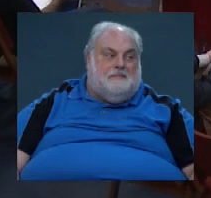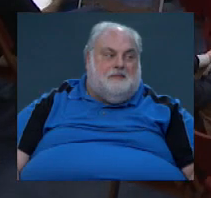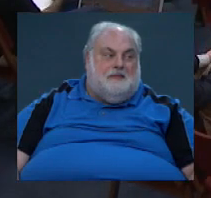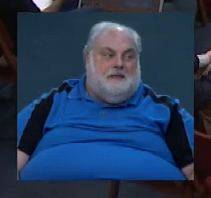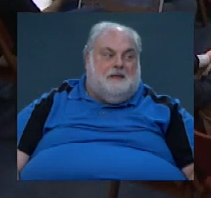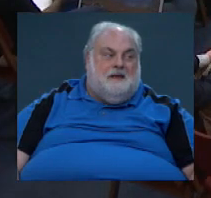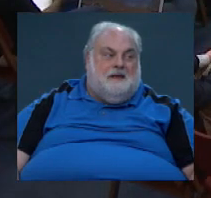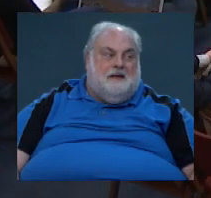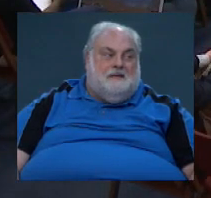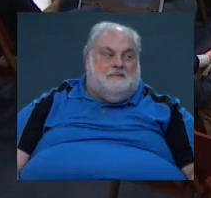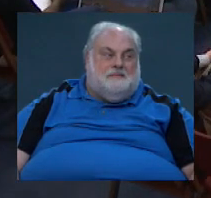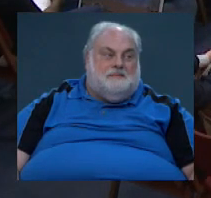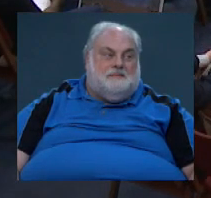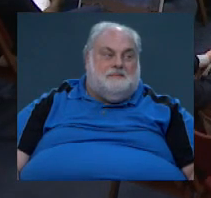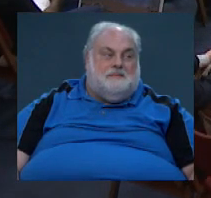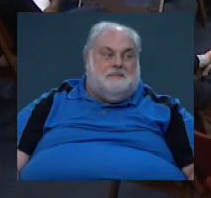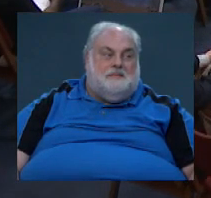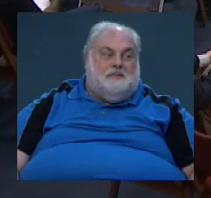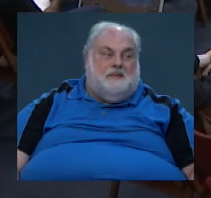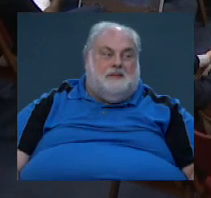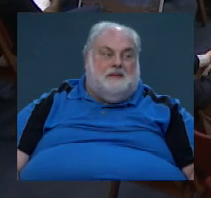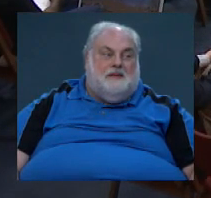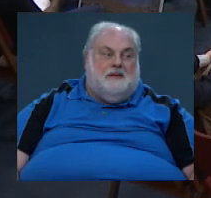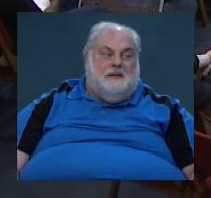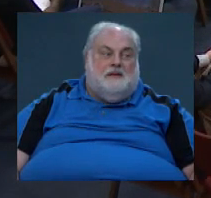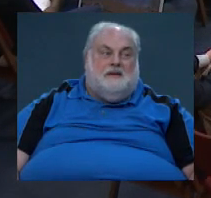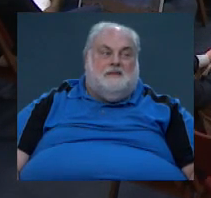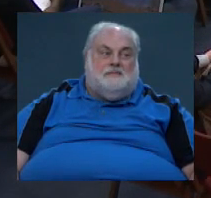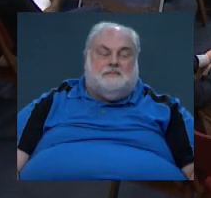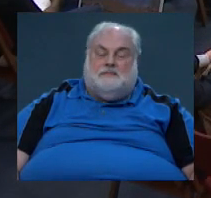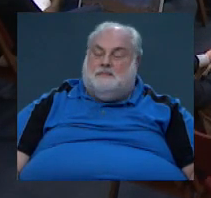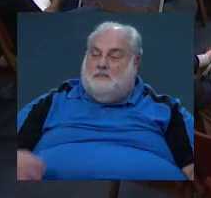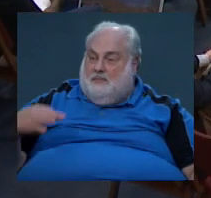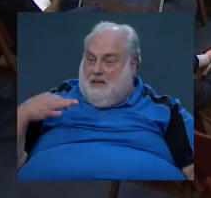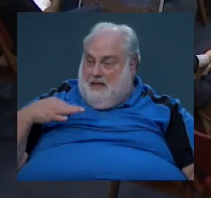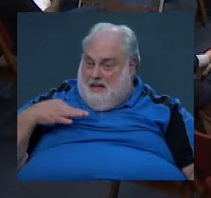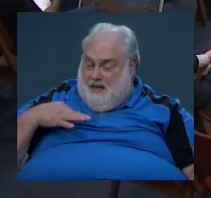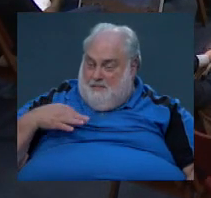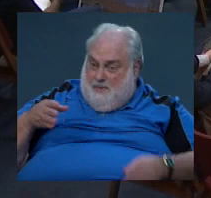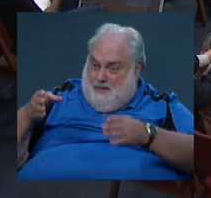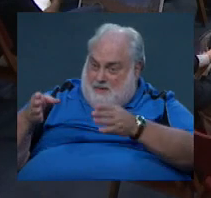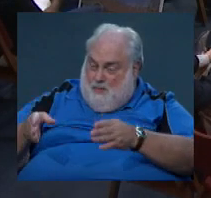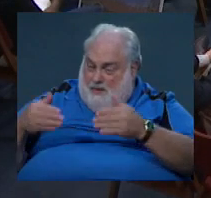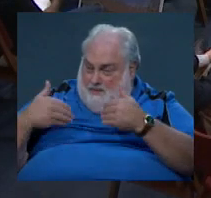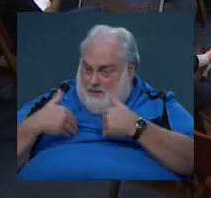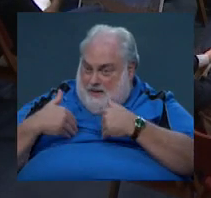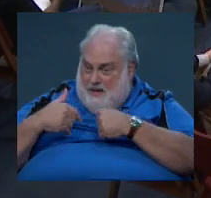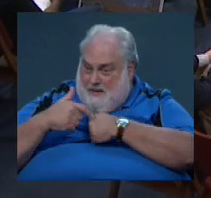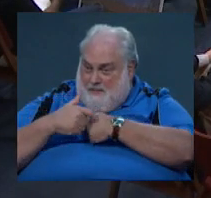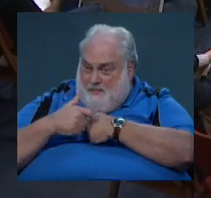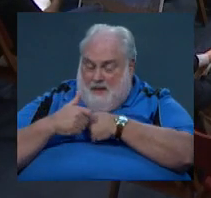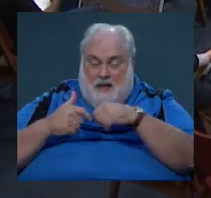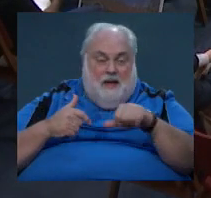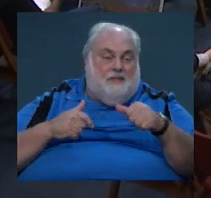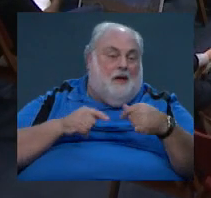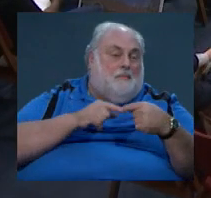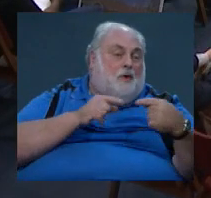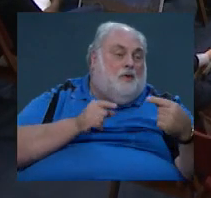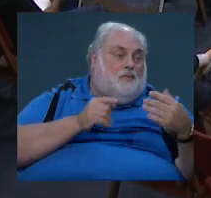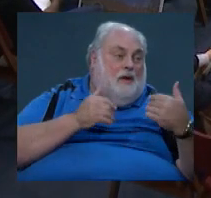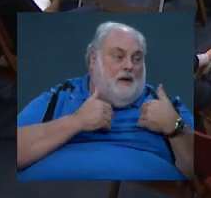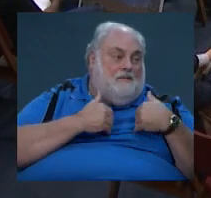We have some cards both, the applicant gets time, the opponents get time, and we